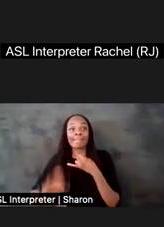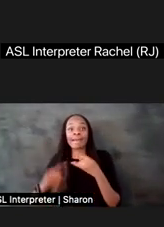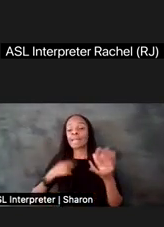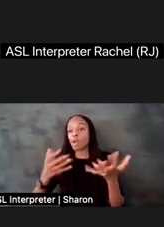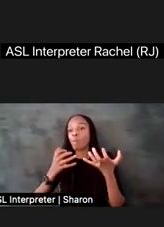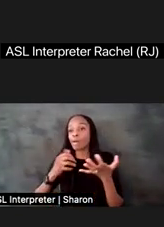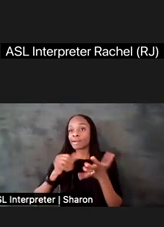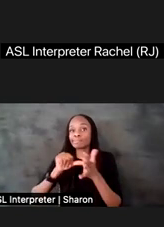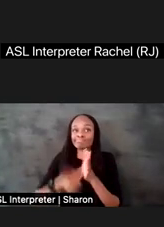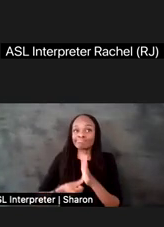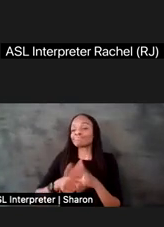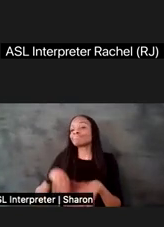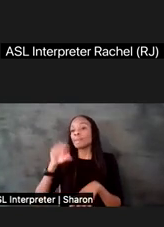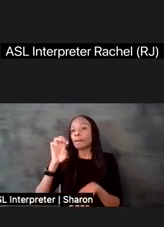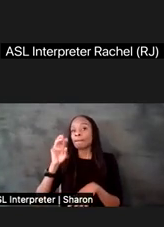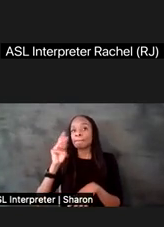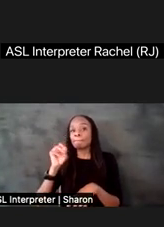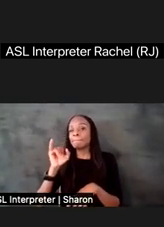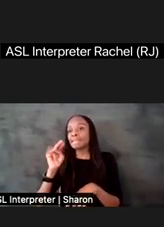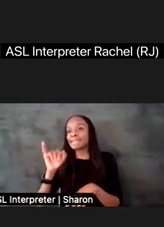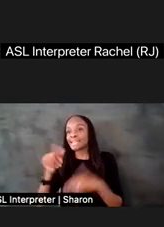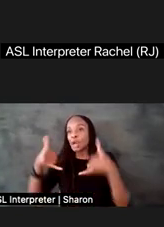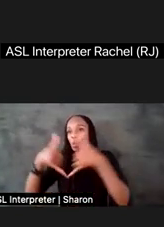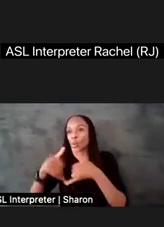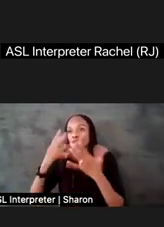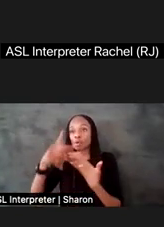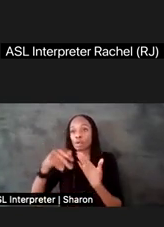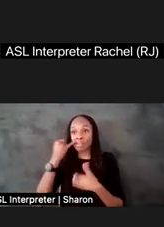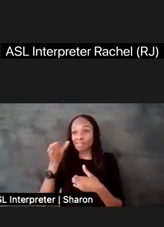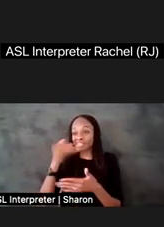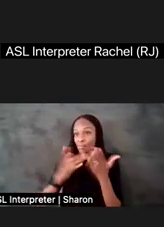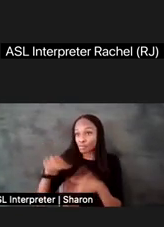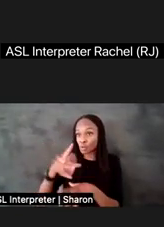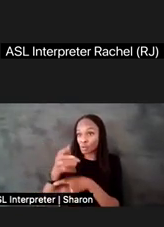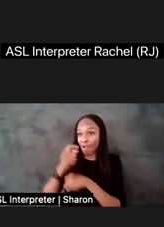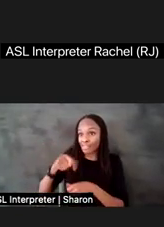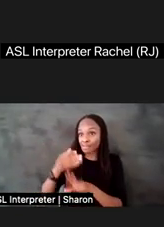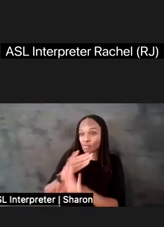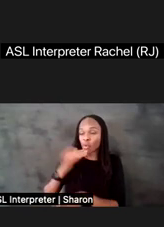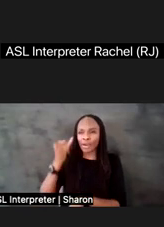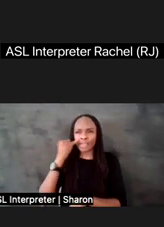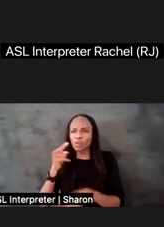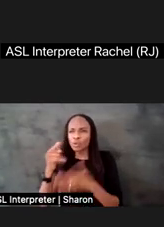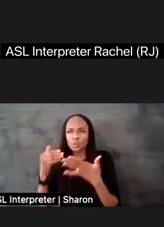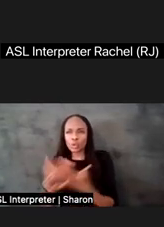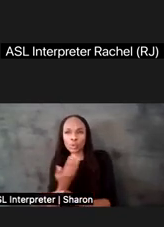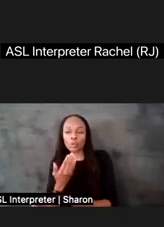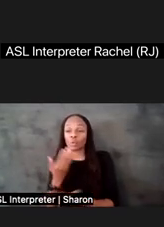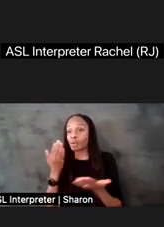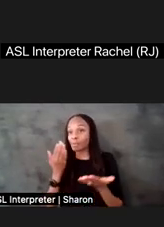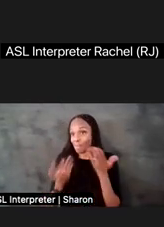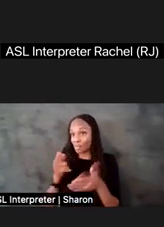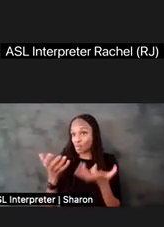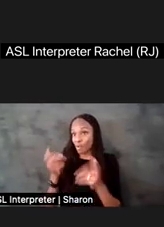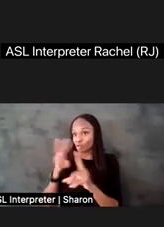If some of you have received this before, or if you're new to ECA, you might want to apply, or any of